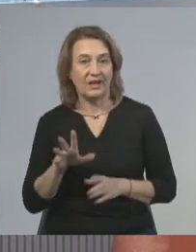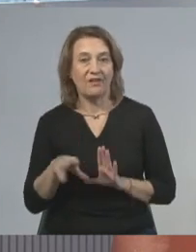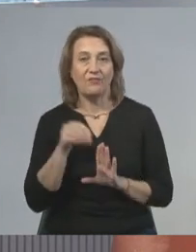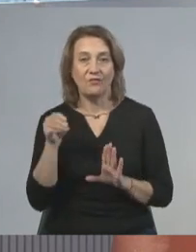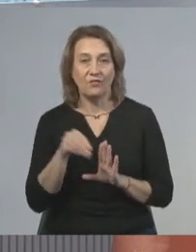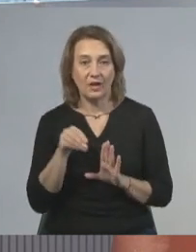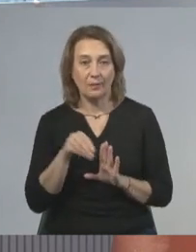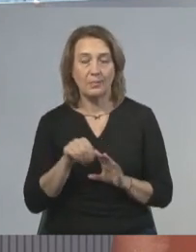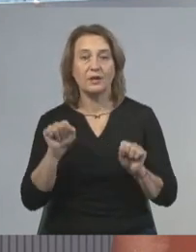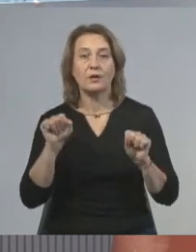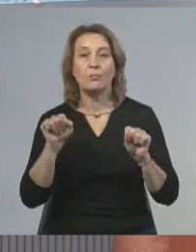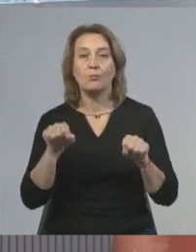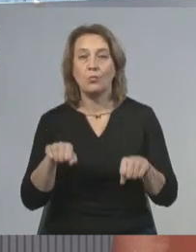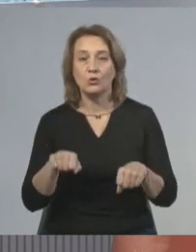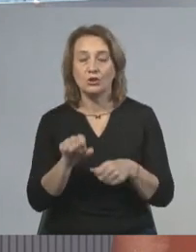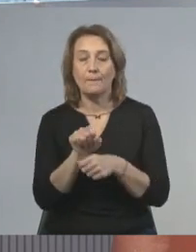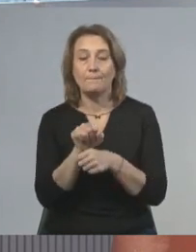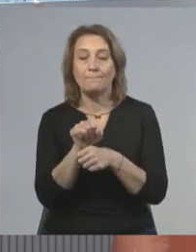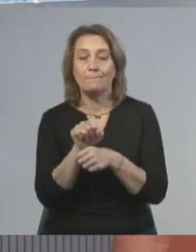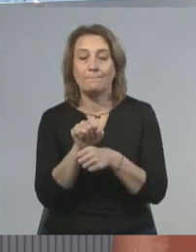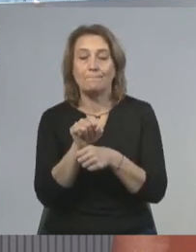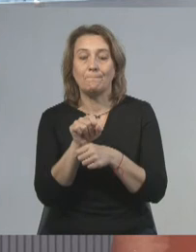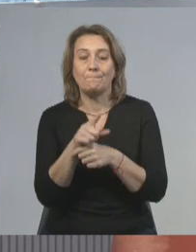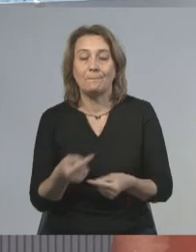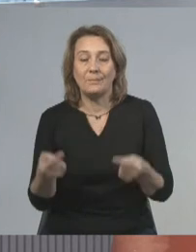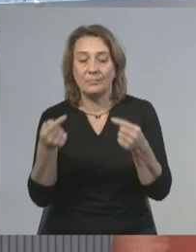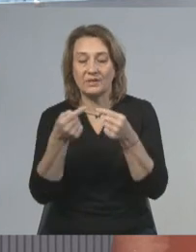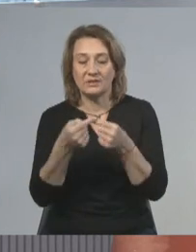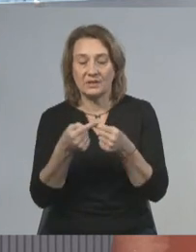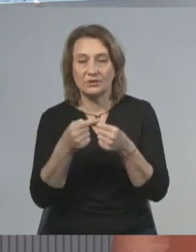we think that the elections can't be